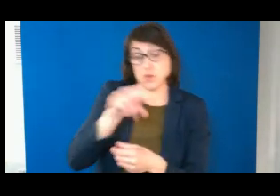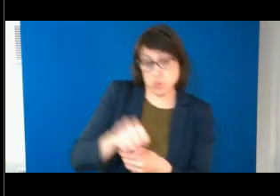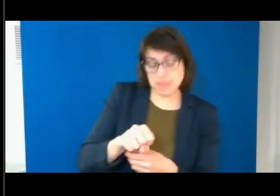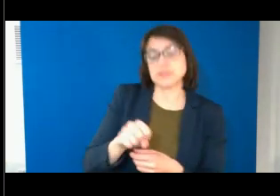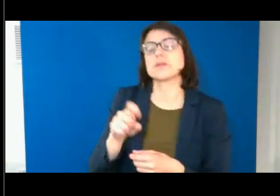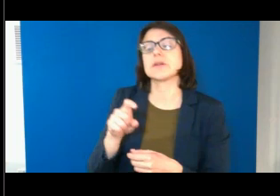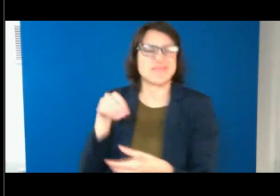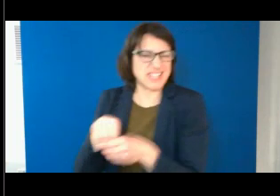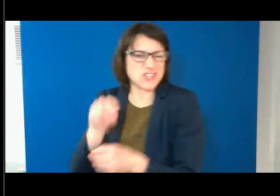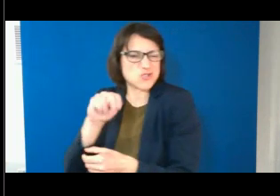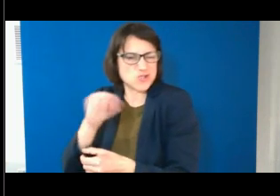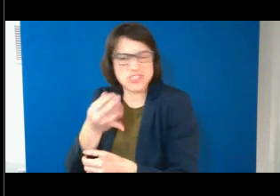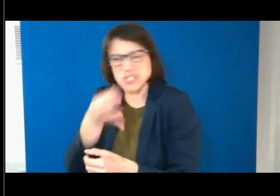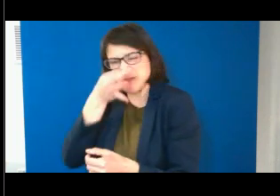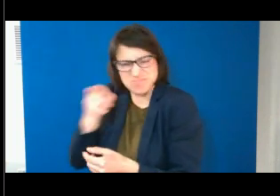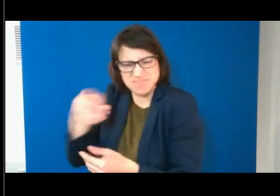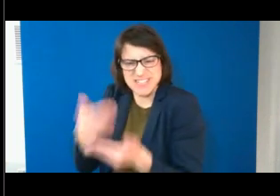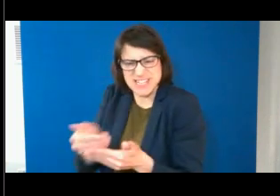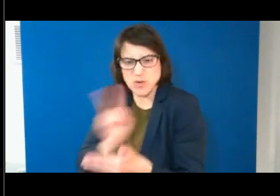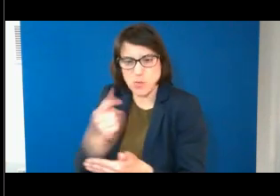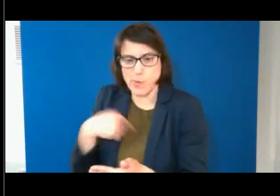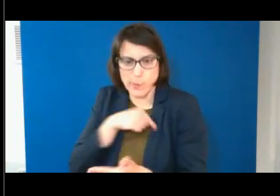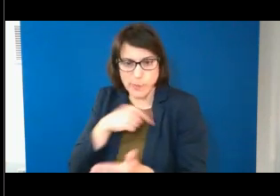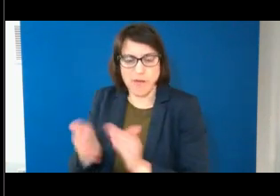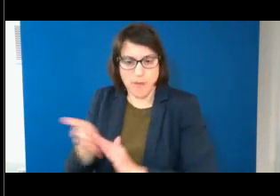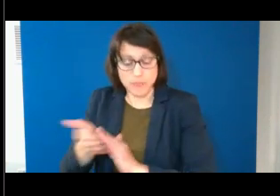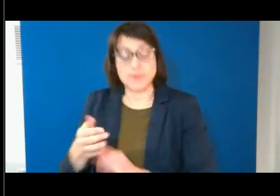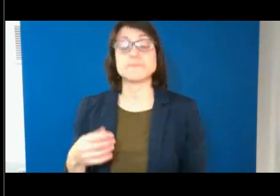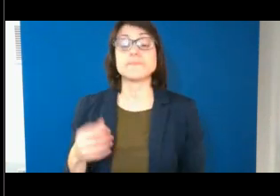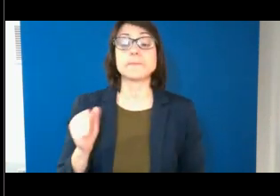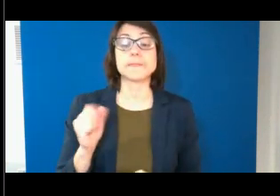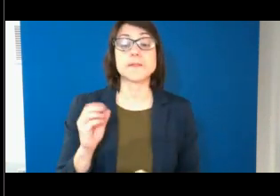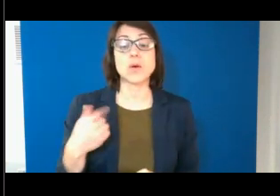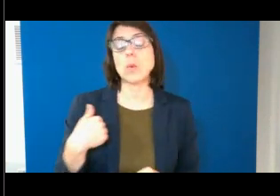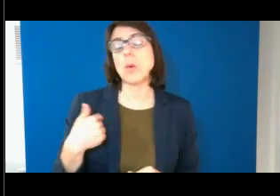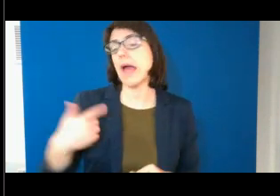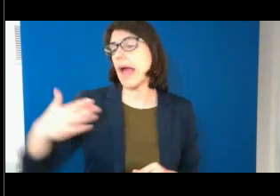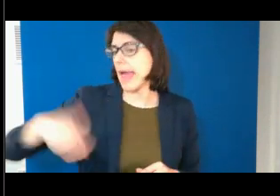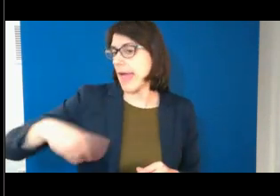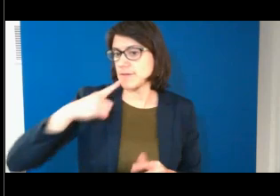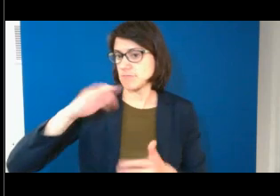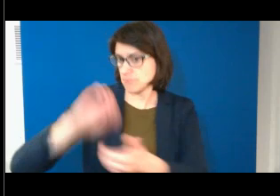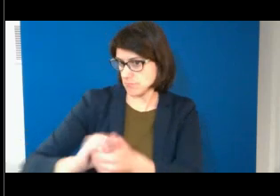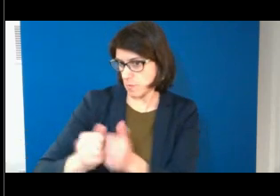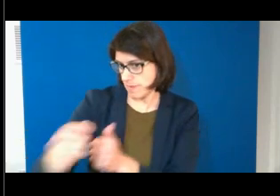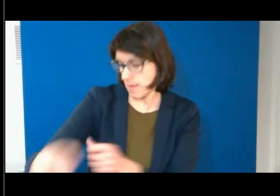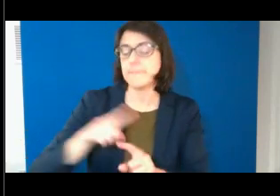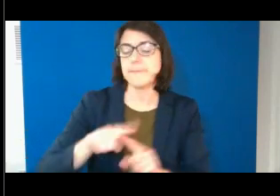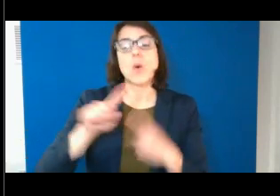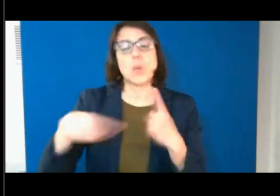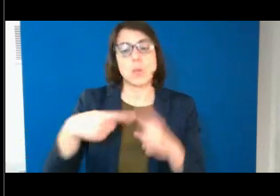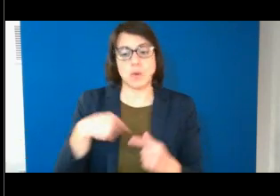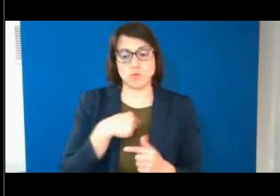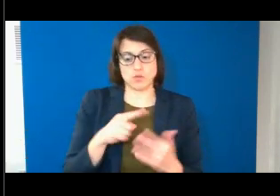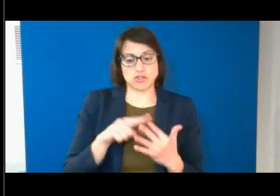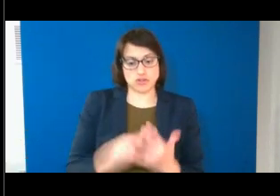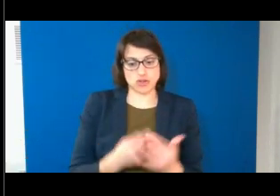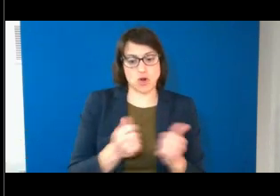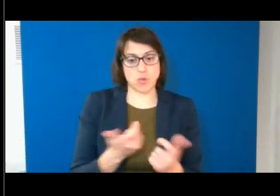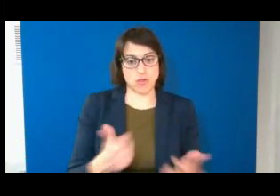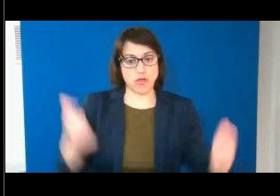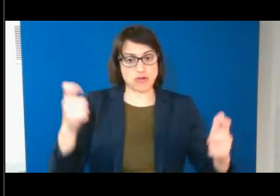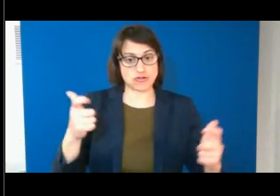essentially, we don't have enough to give them for them to start the recycling. But once we get, a larger production on this, they reviewed it and said it should be fine for